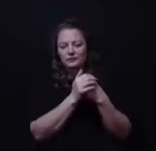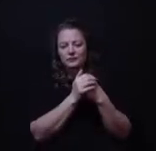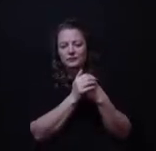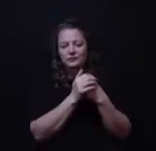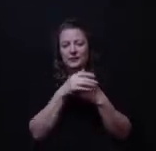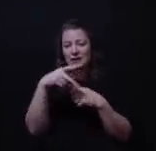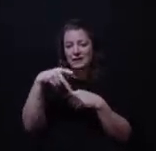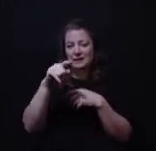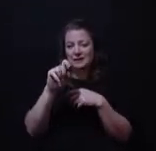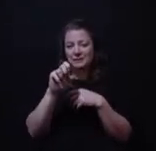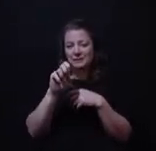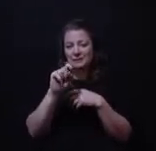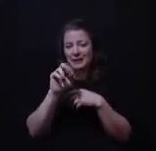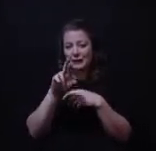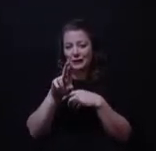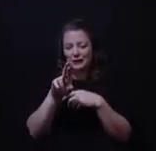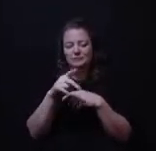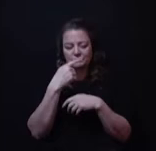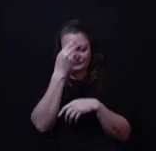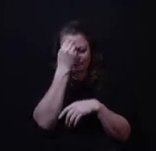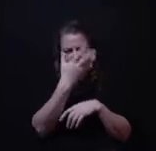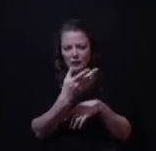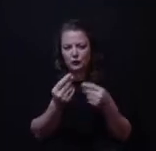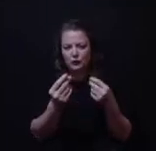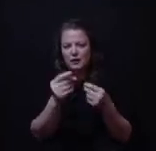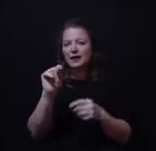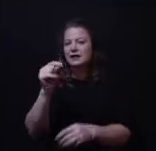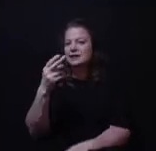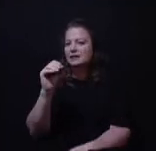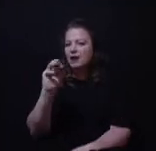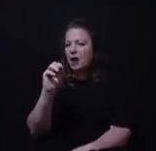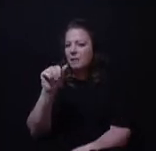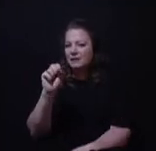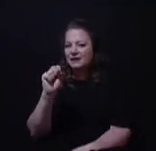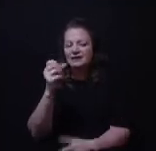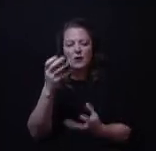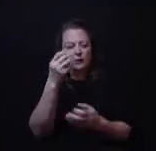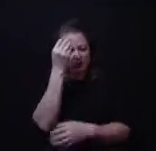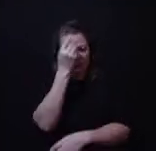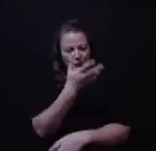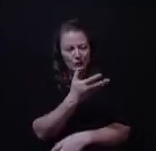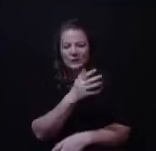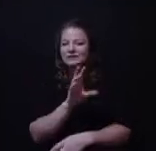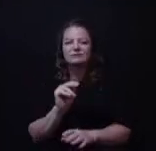Peter, here's what I want you to do. Thomas, here's what I want you. Nope.